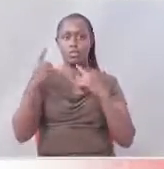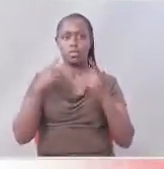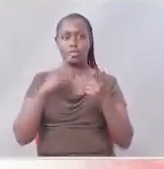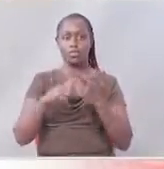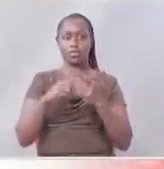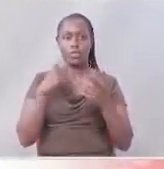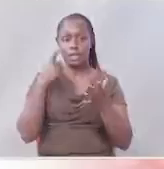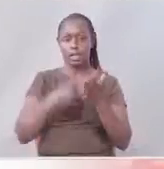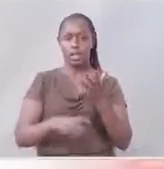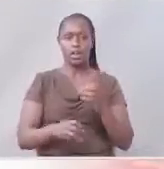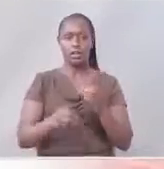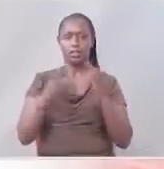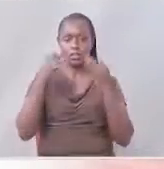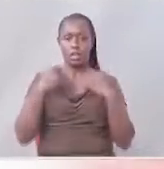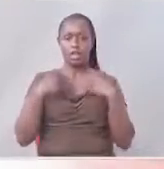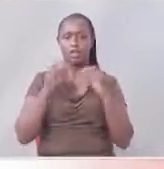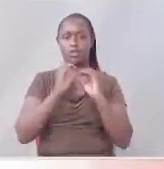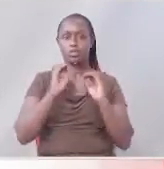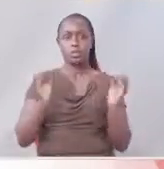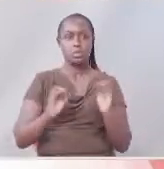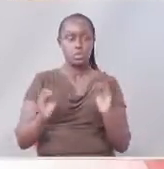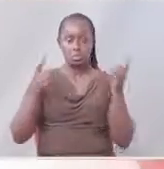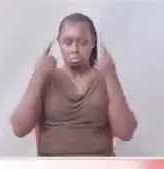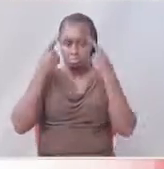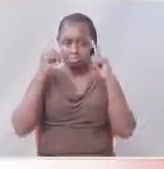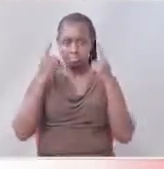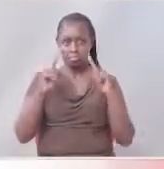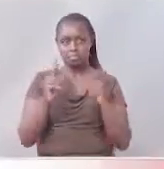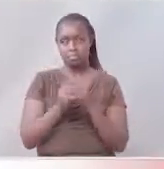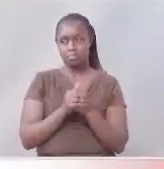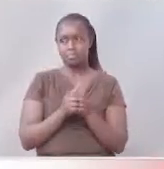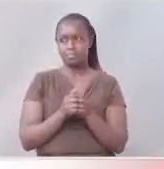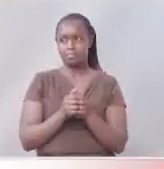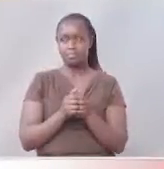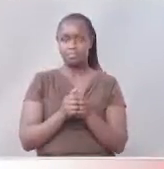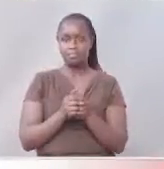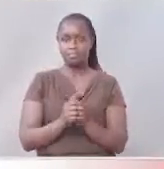officials bore no fruits. Paul Muniu, TV 47.